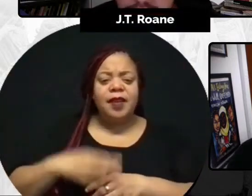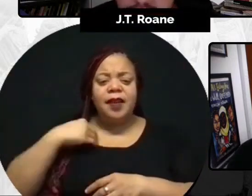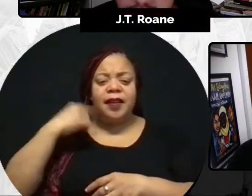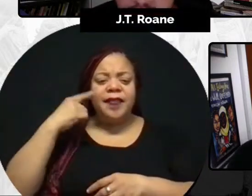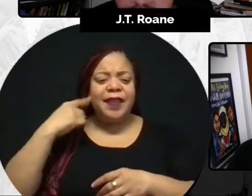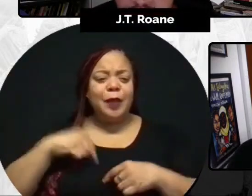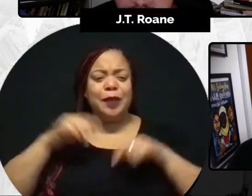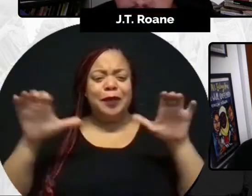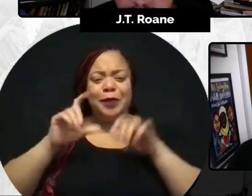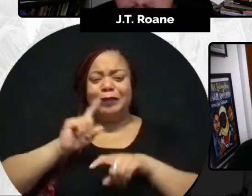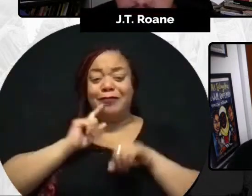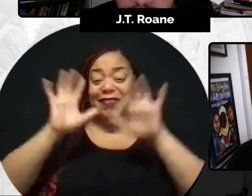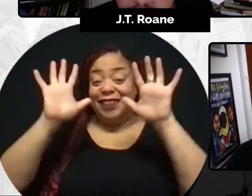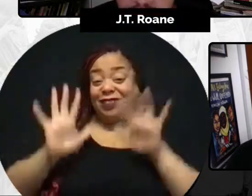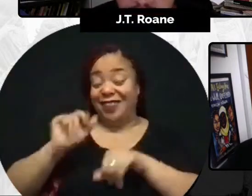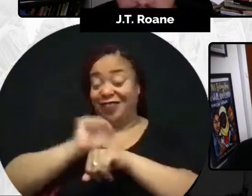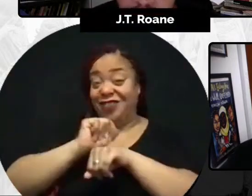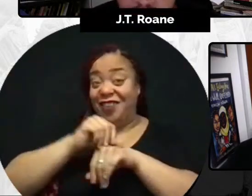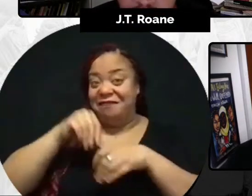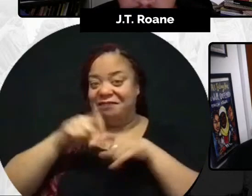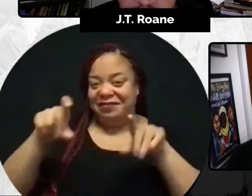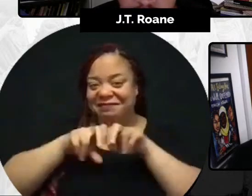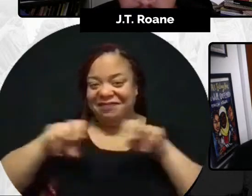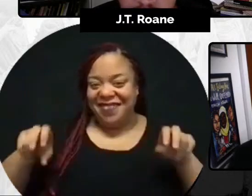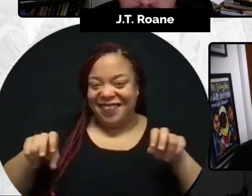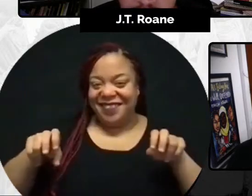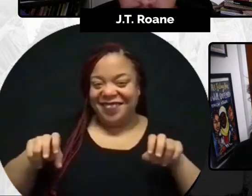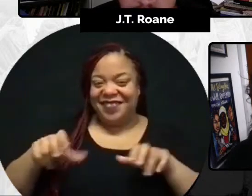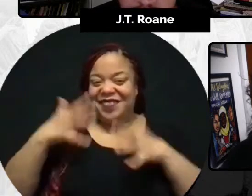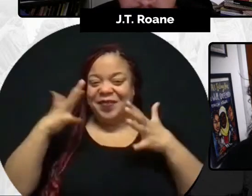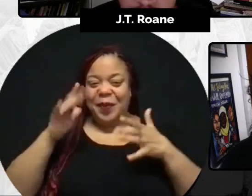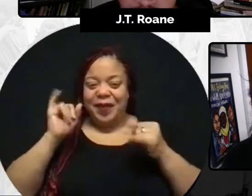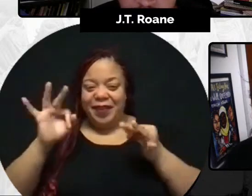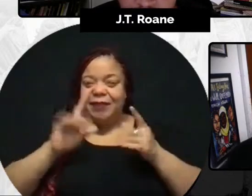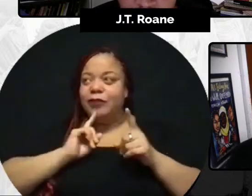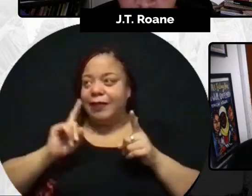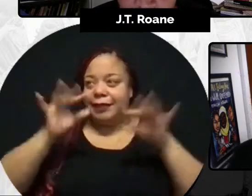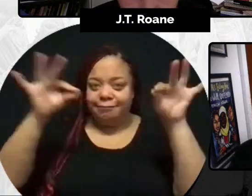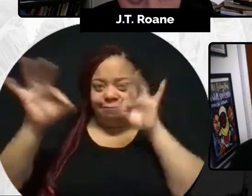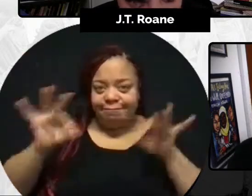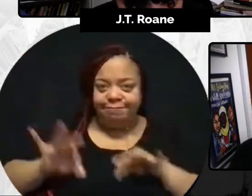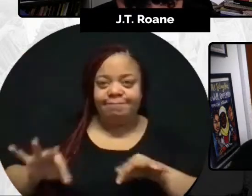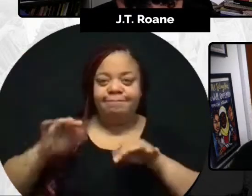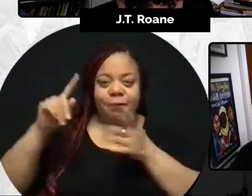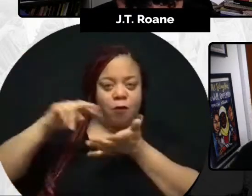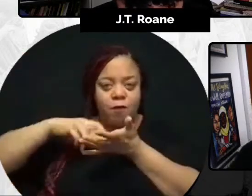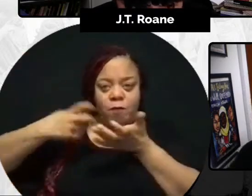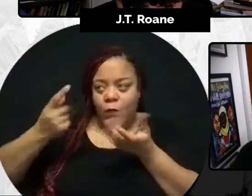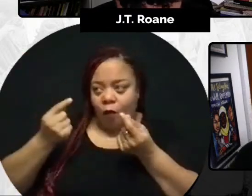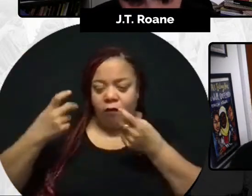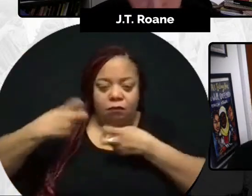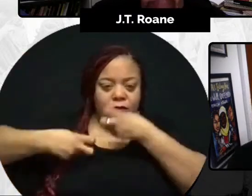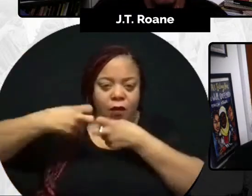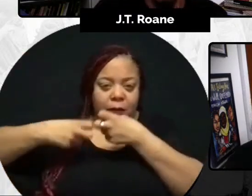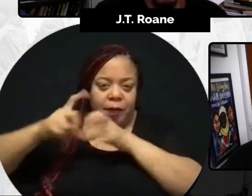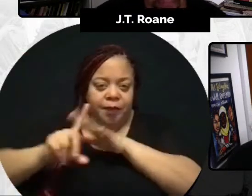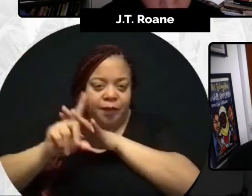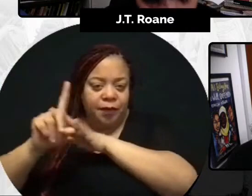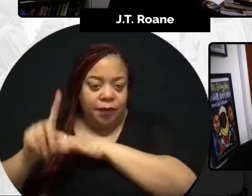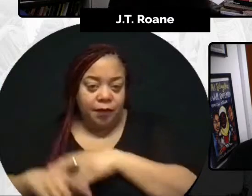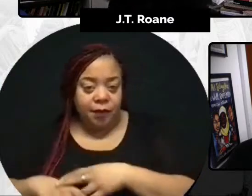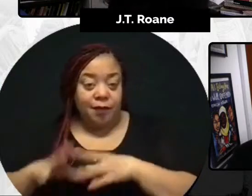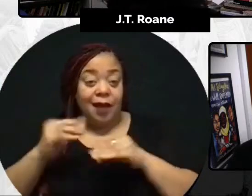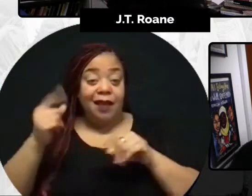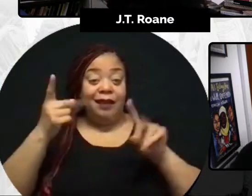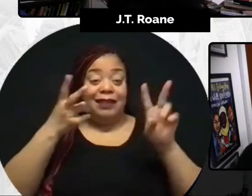But folks want to know, like, what does an abolitionist green future look like? What does it entail? And I think, some of